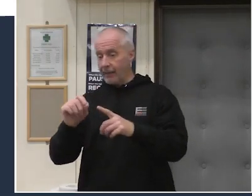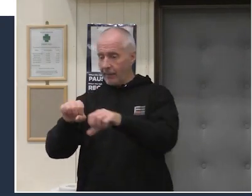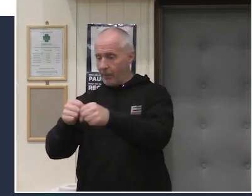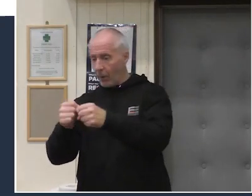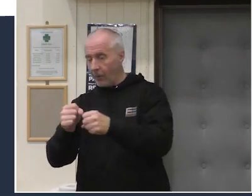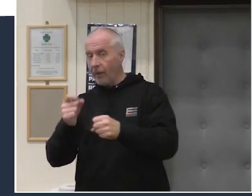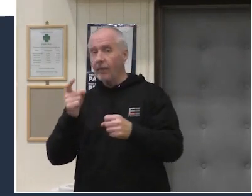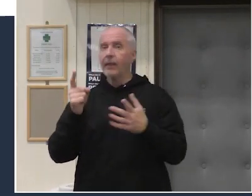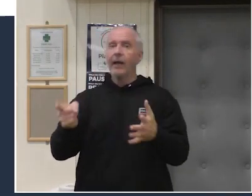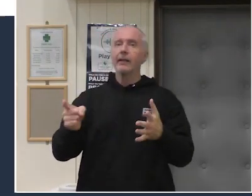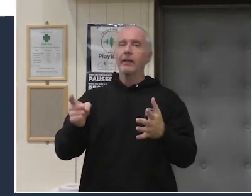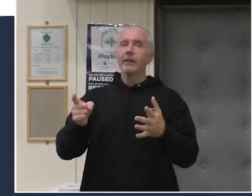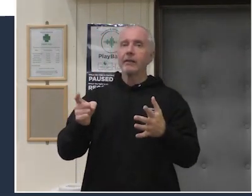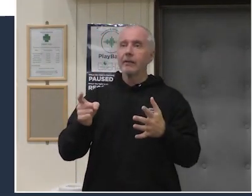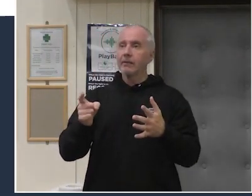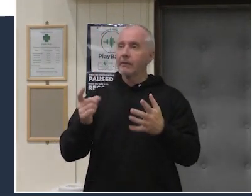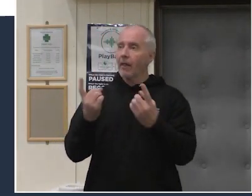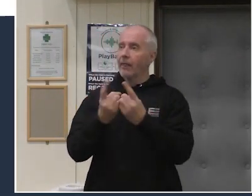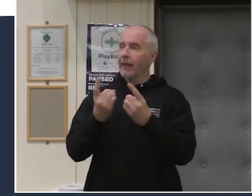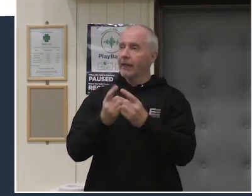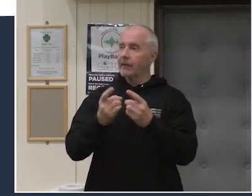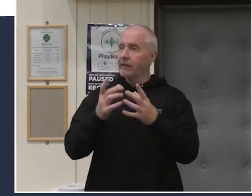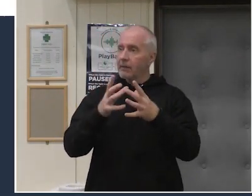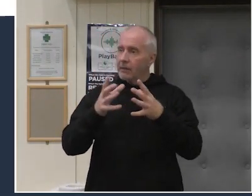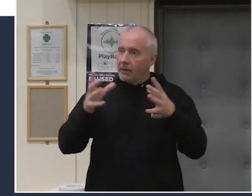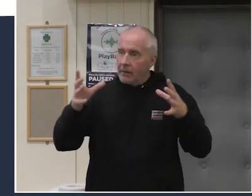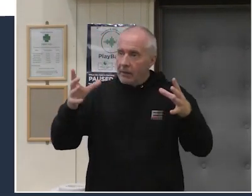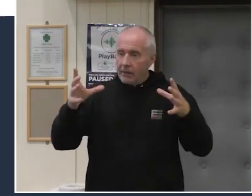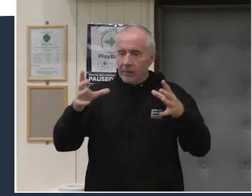mechanism kicks in as things start to expand and cool,